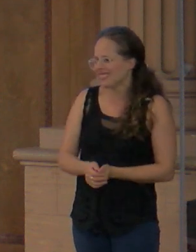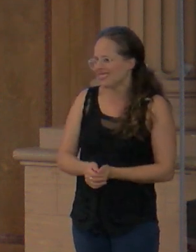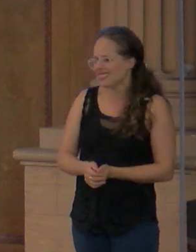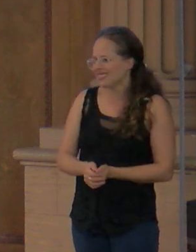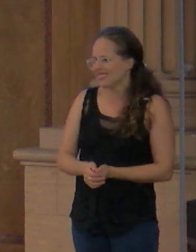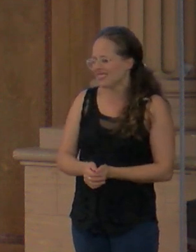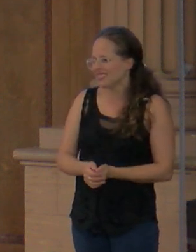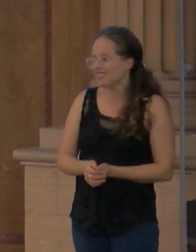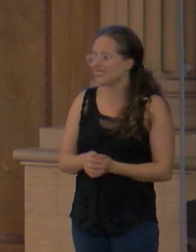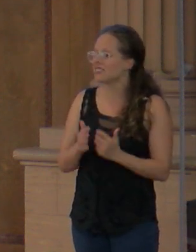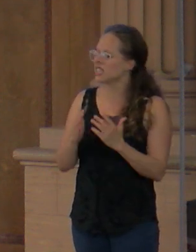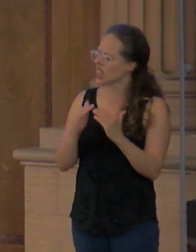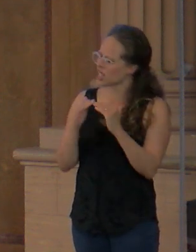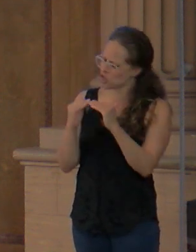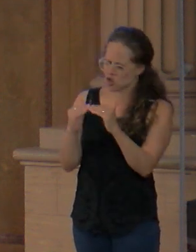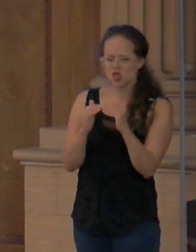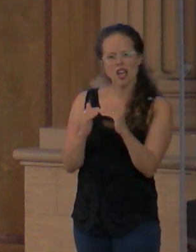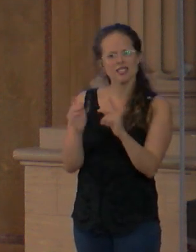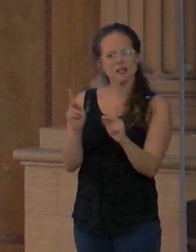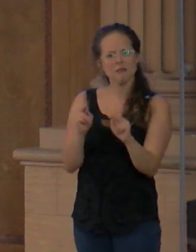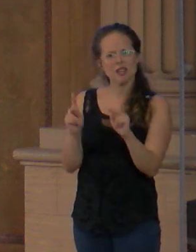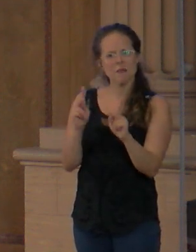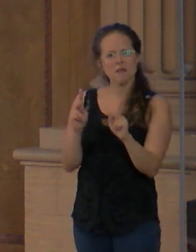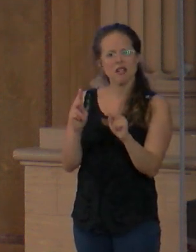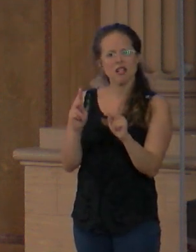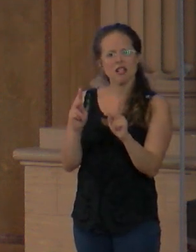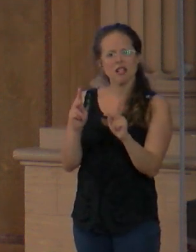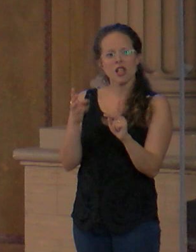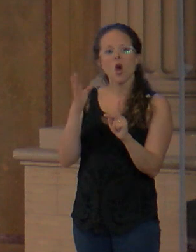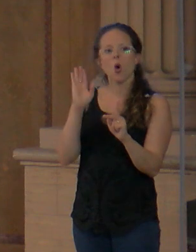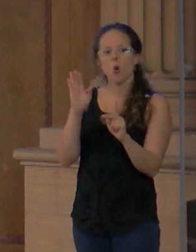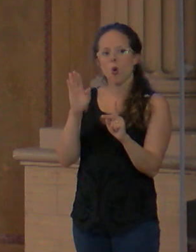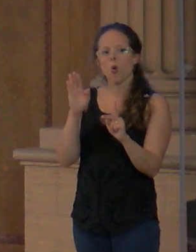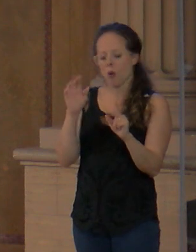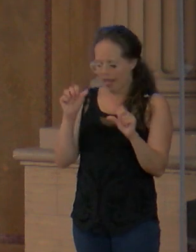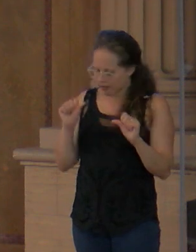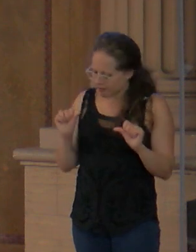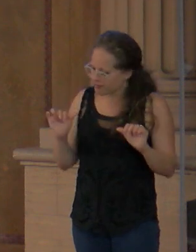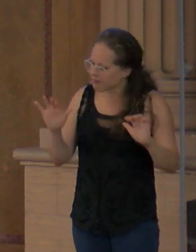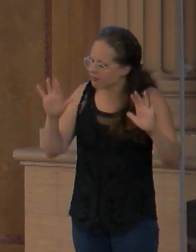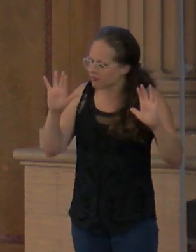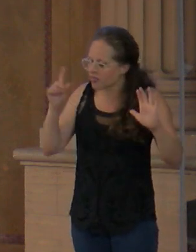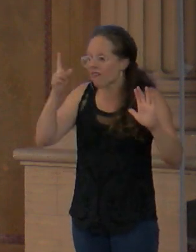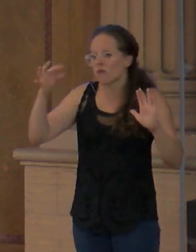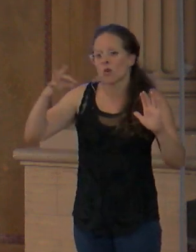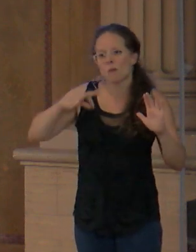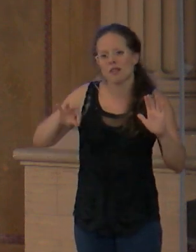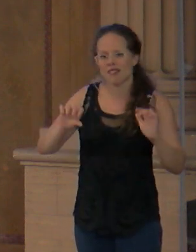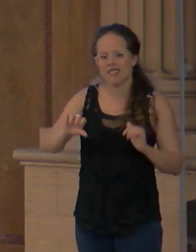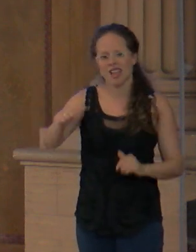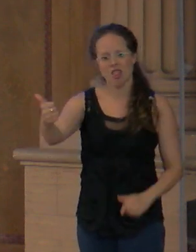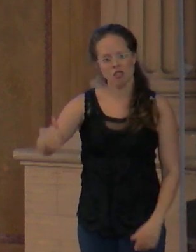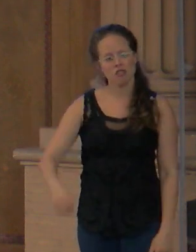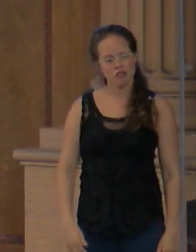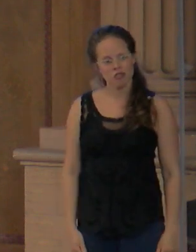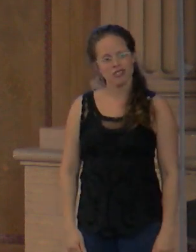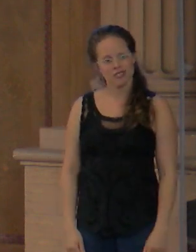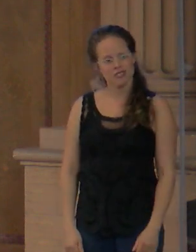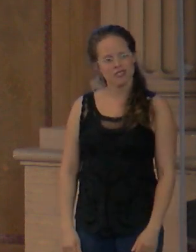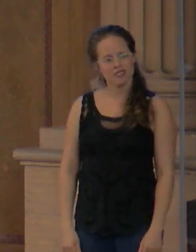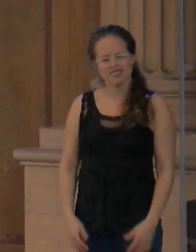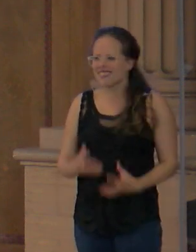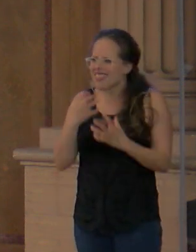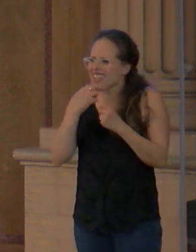The just disadvantage themselves so that they can provide an advantage to others. They care for their